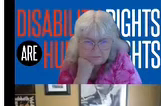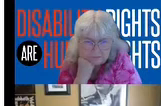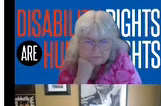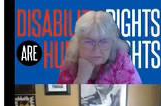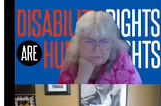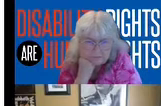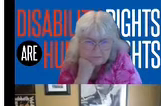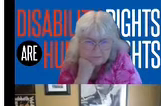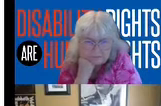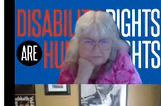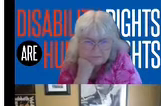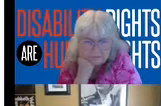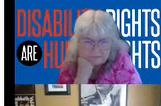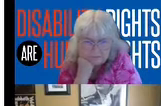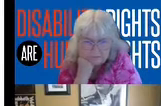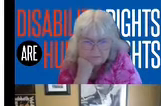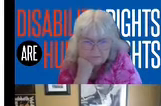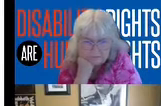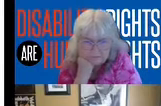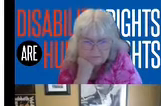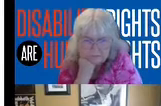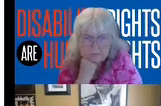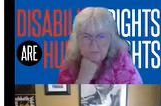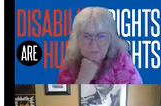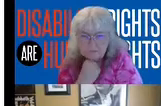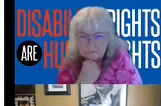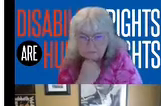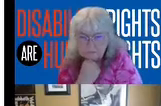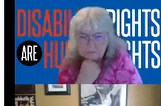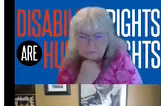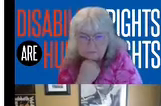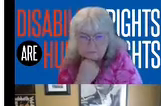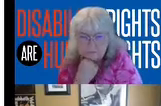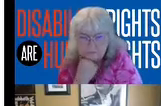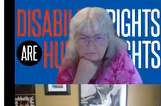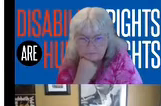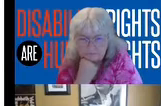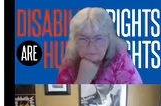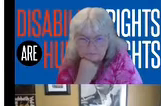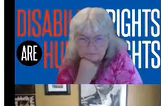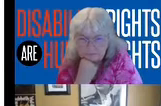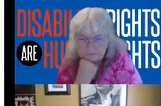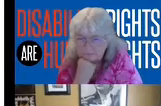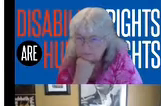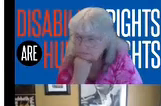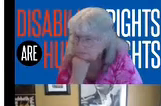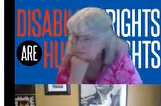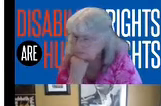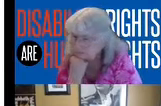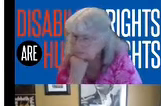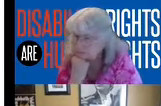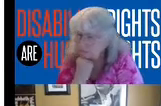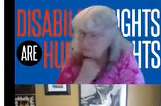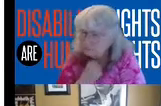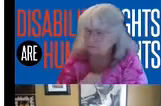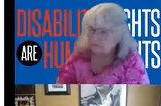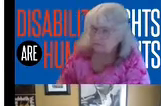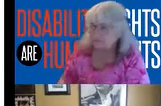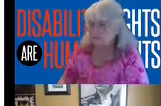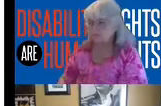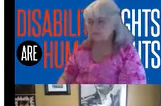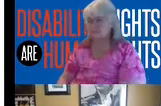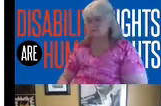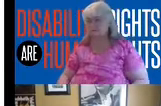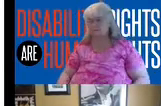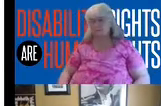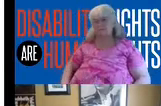employment, healthcare. We're 100% grant funded. So we're really project driven, meaning that we work on